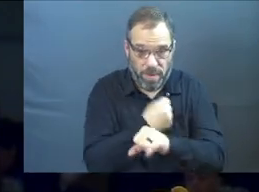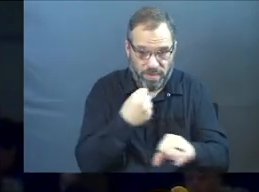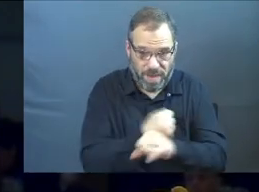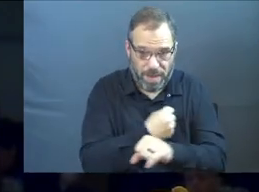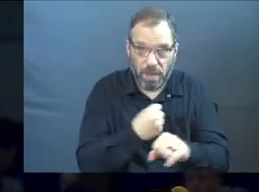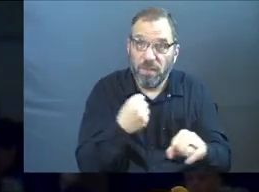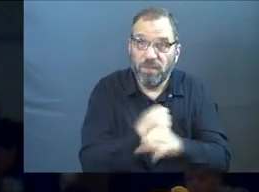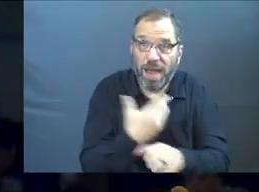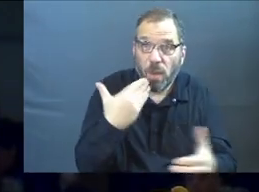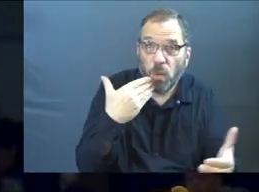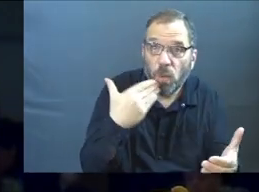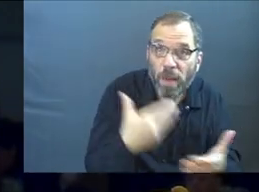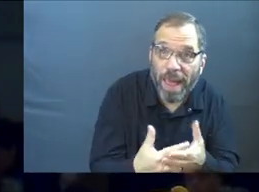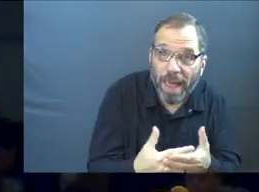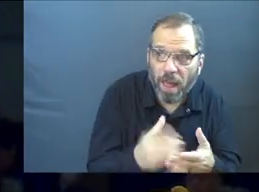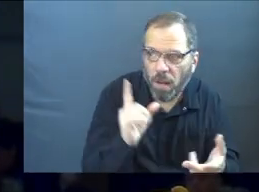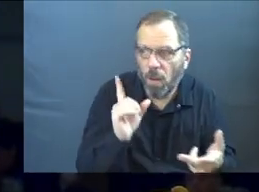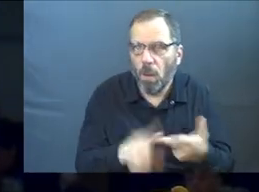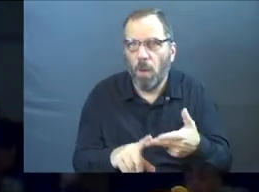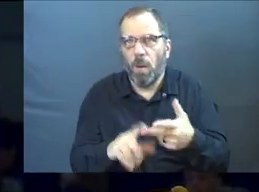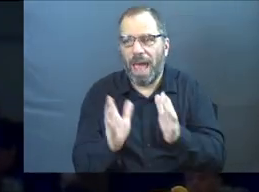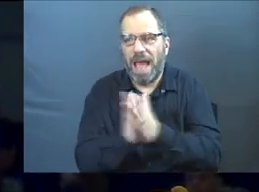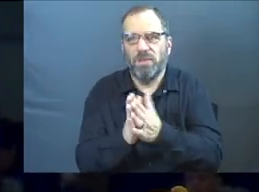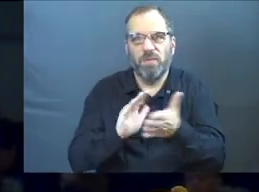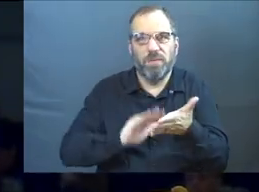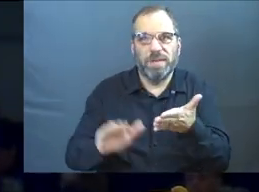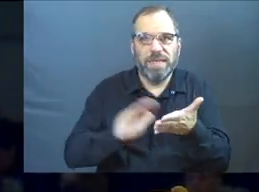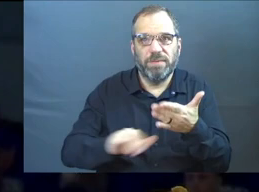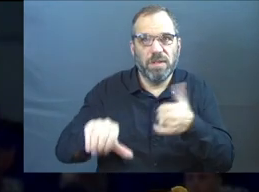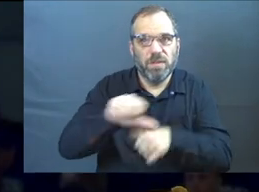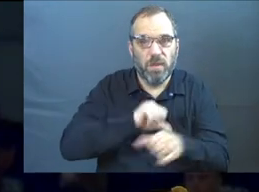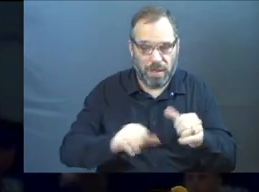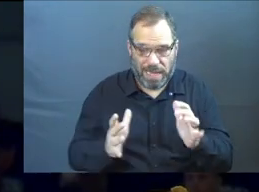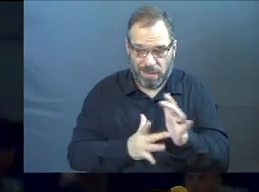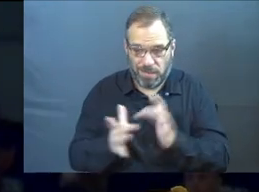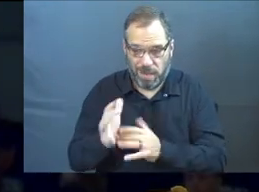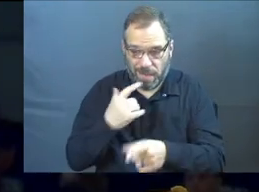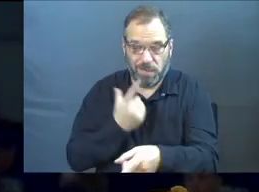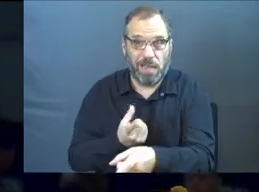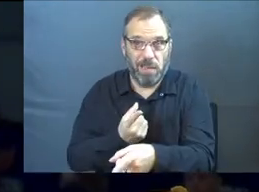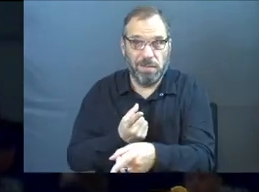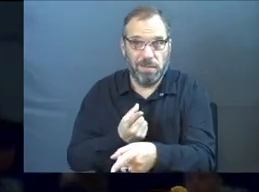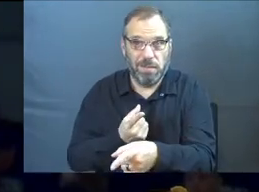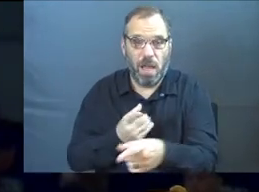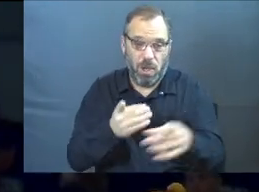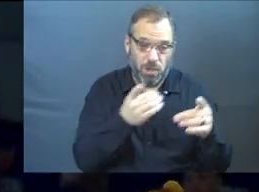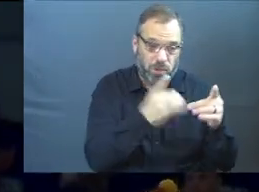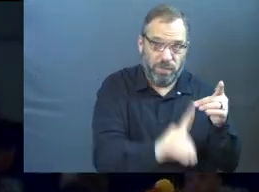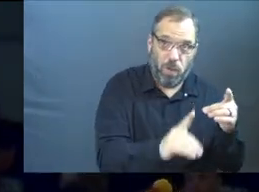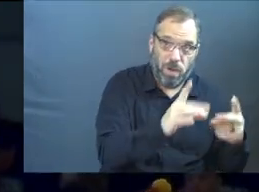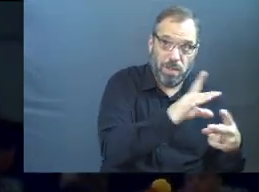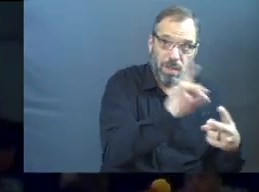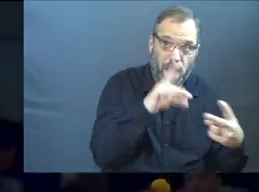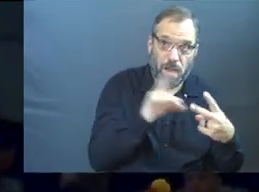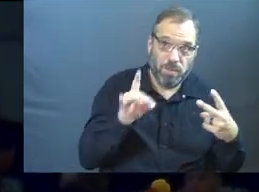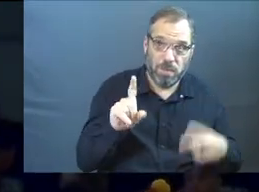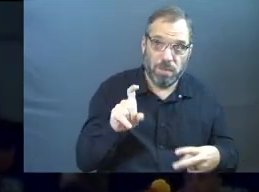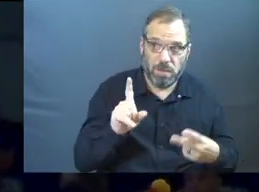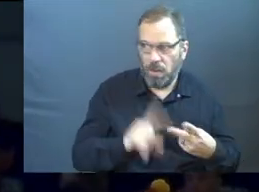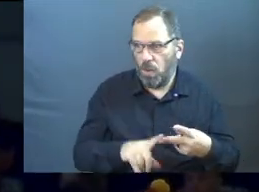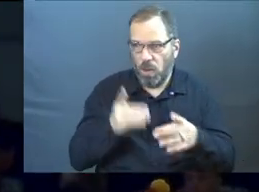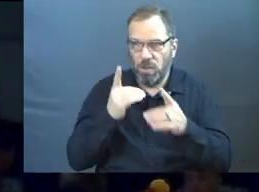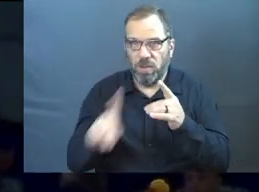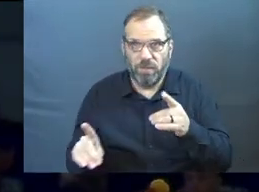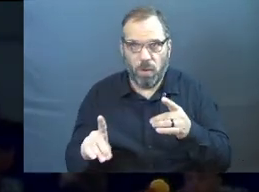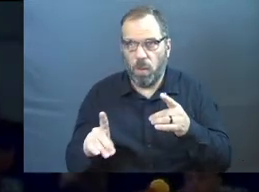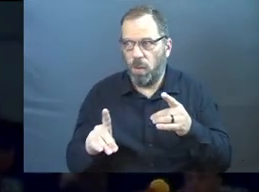well? And will we pursue forgiveness with each other, like the Bible says? Will divorce be an option? Will divorce